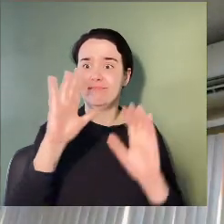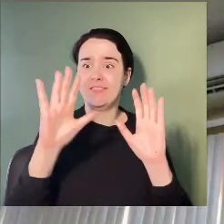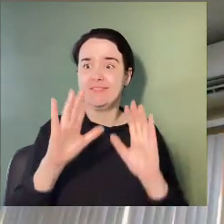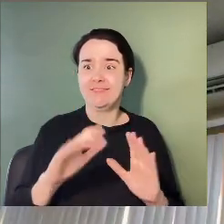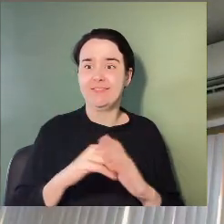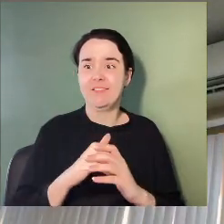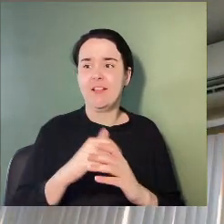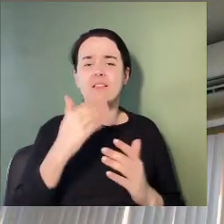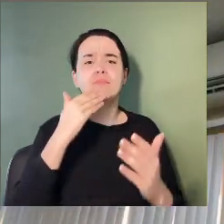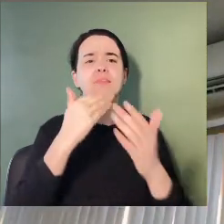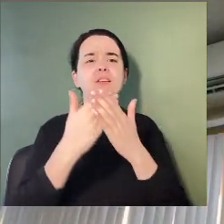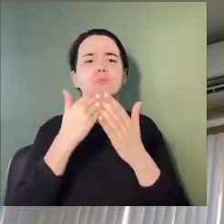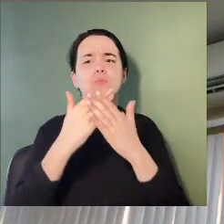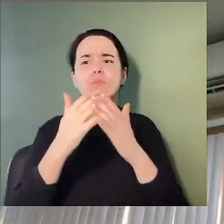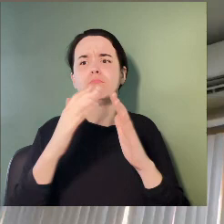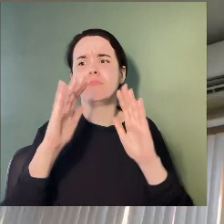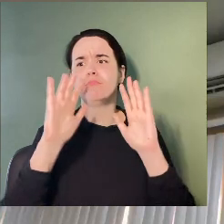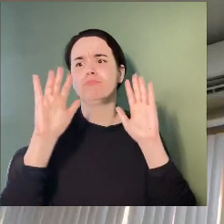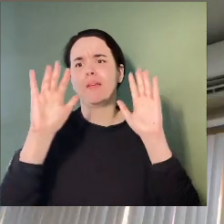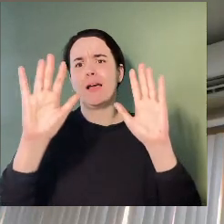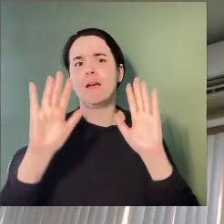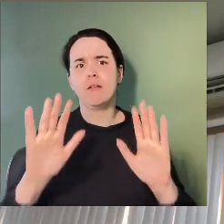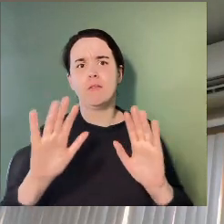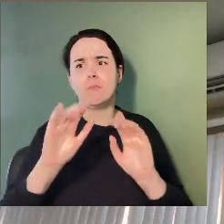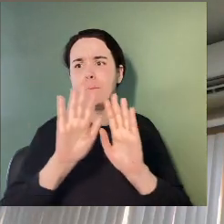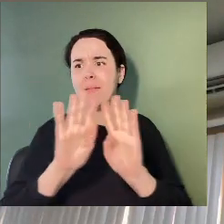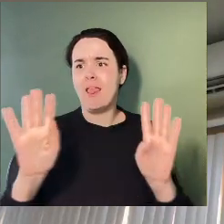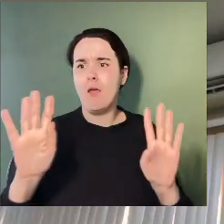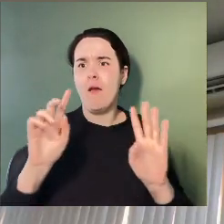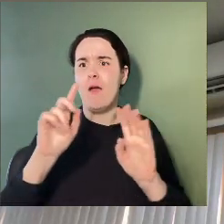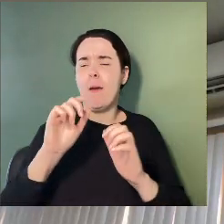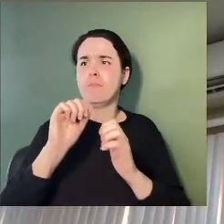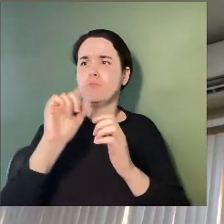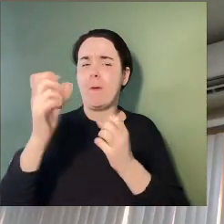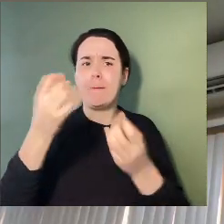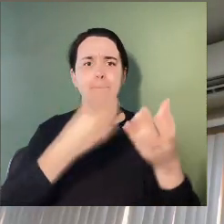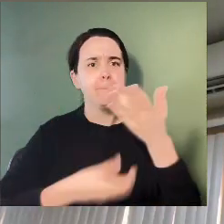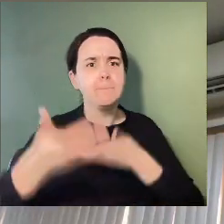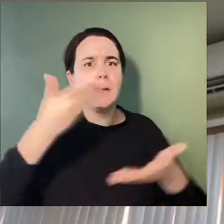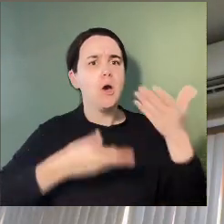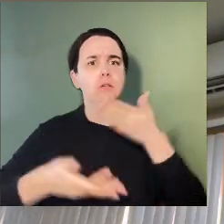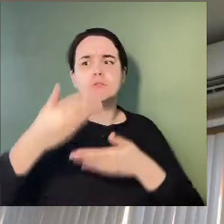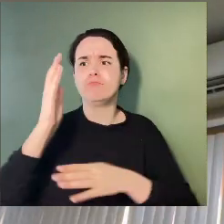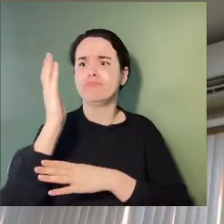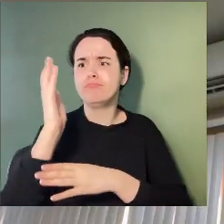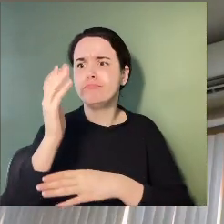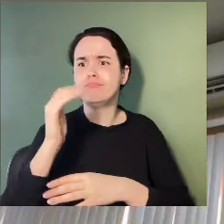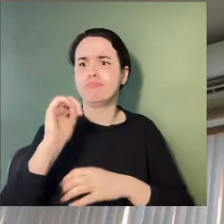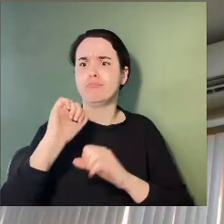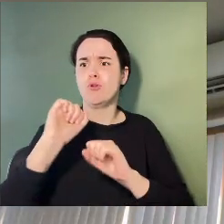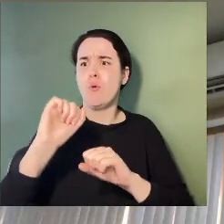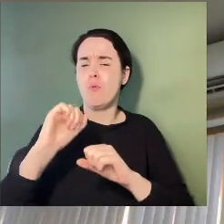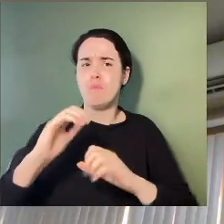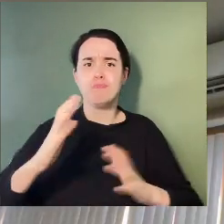panel. Really appreciated your inputs and appreciate the time that you've taken to prepare your inputs.